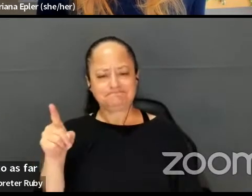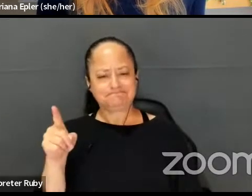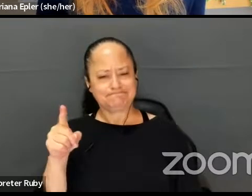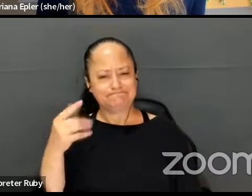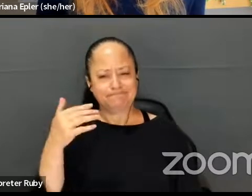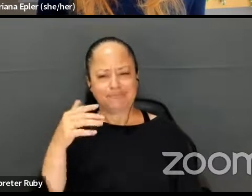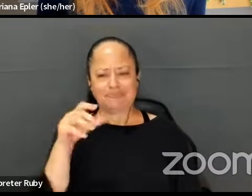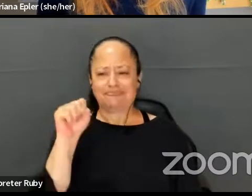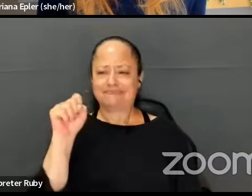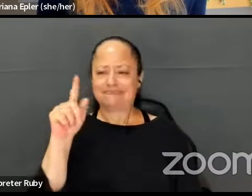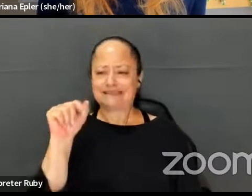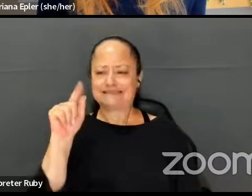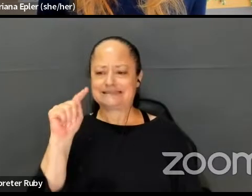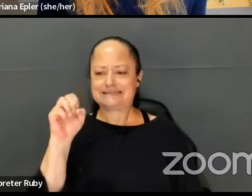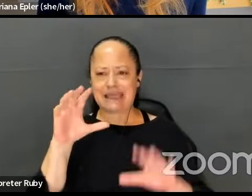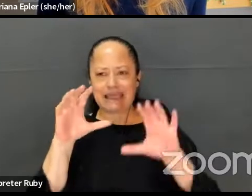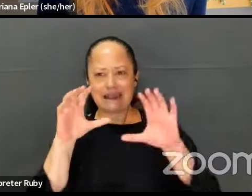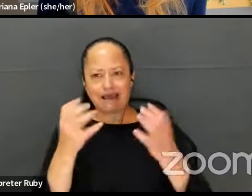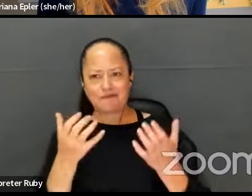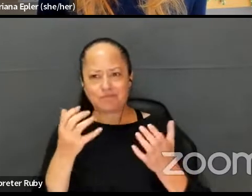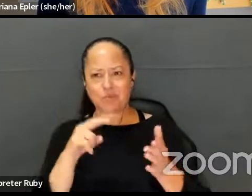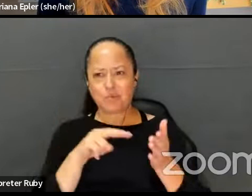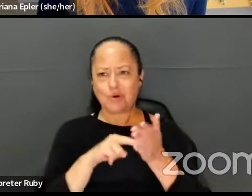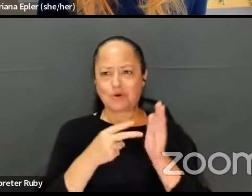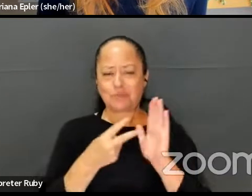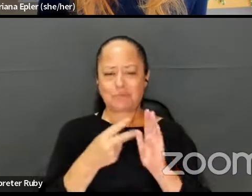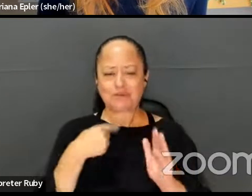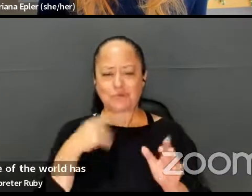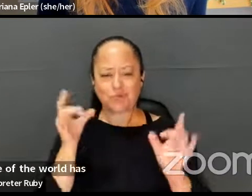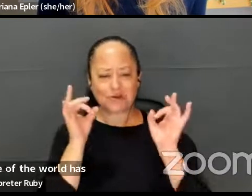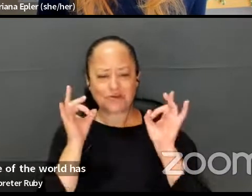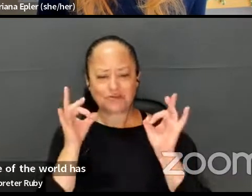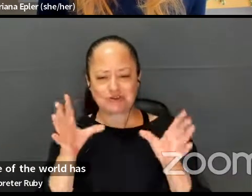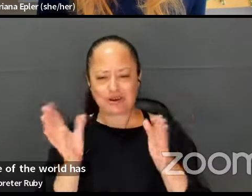world has meant that we are terribly off